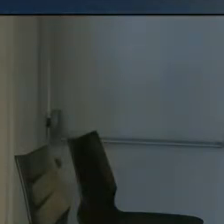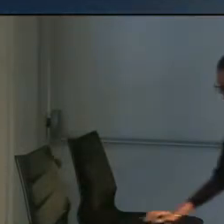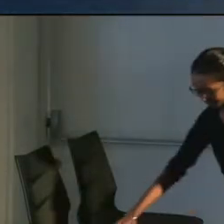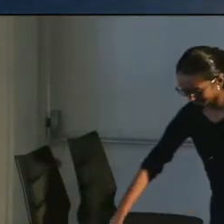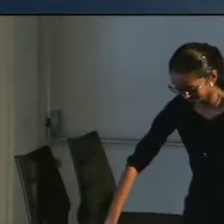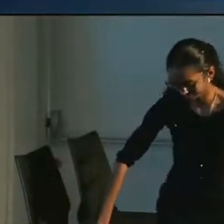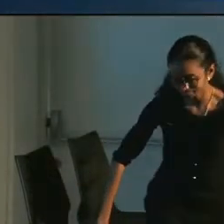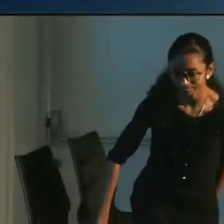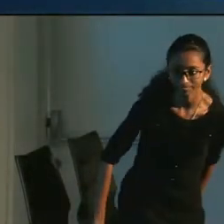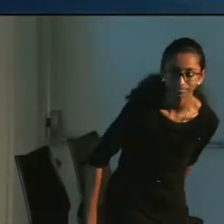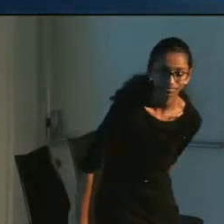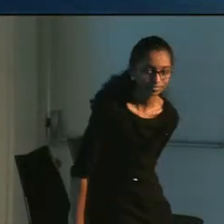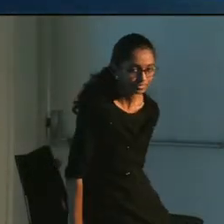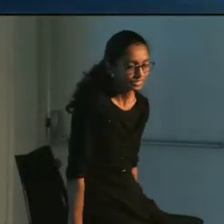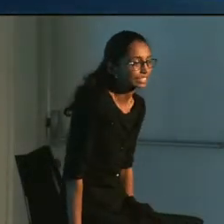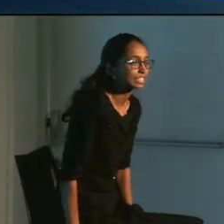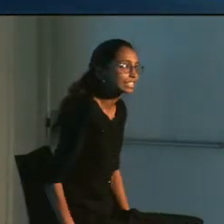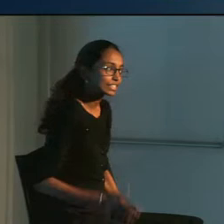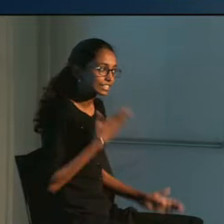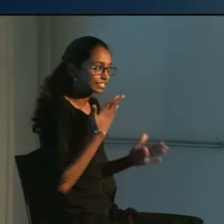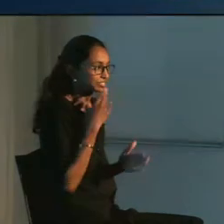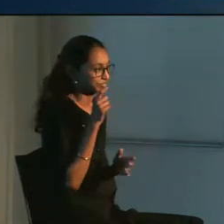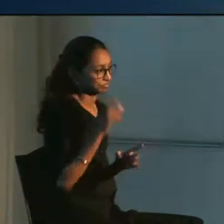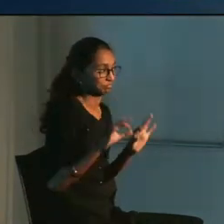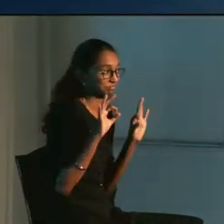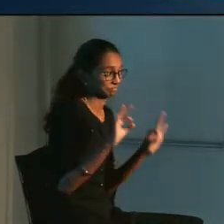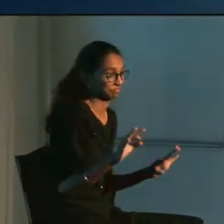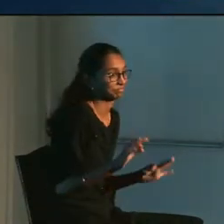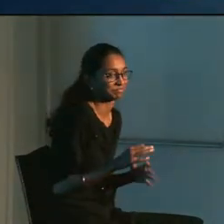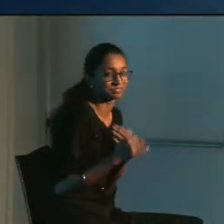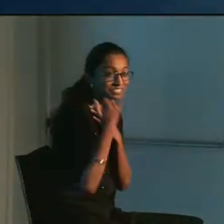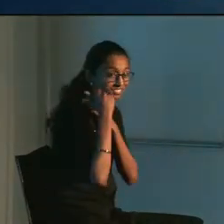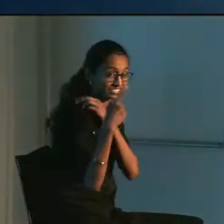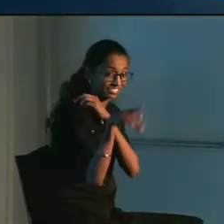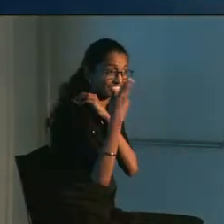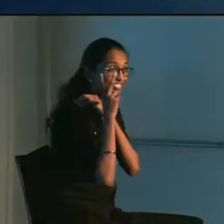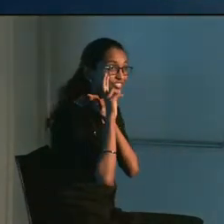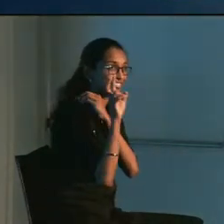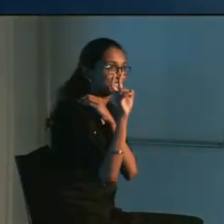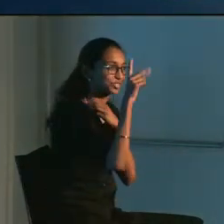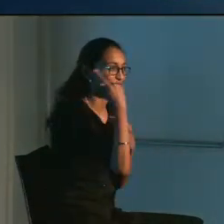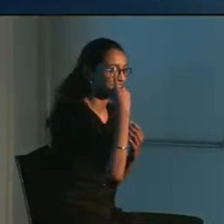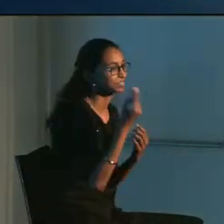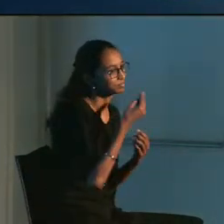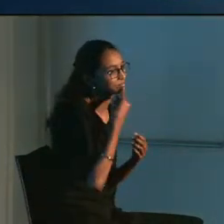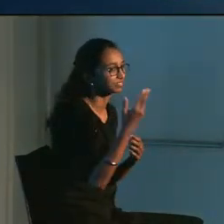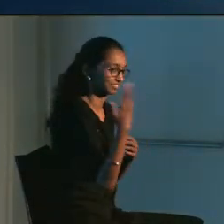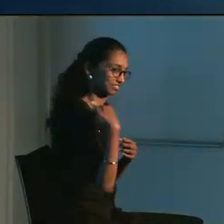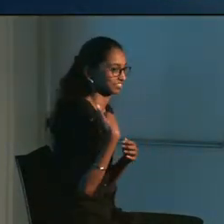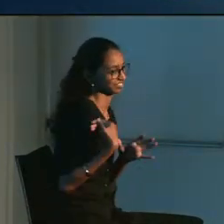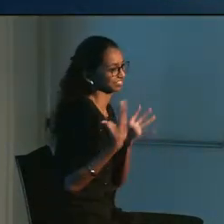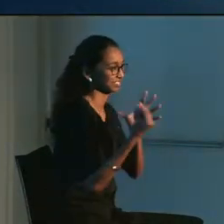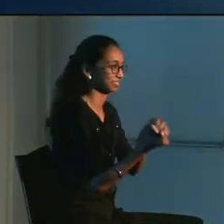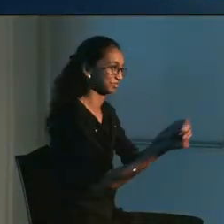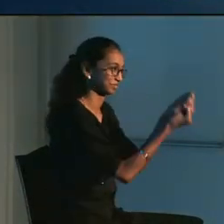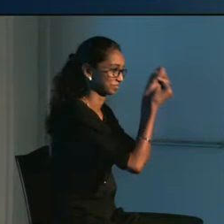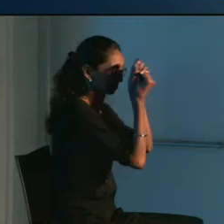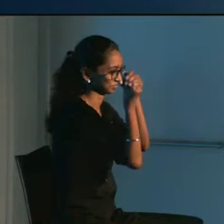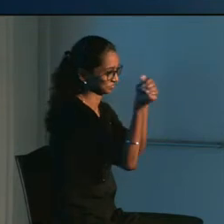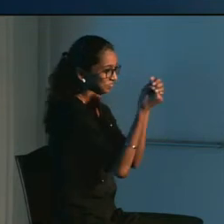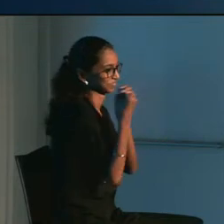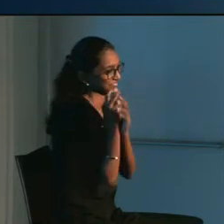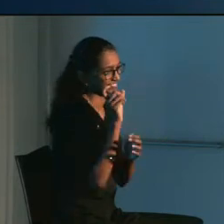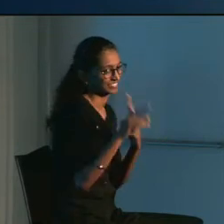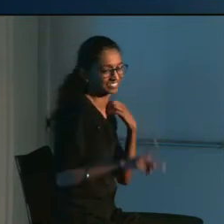Thanks, Anpu. That was fantastic. I think if you ever do a tour taking a sidekick along, I'll sign up. It's just